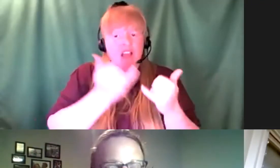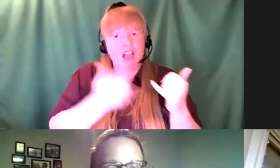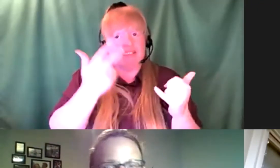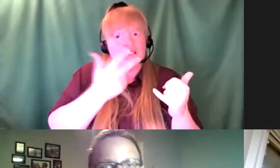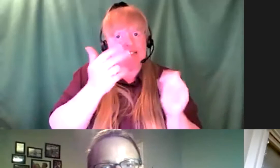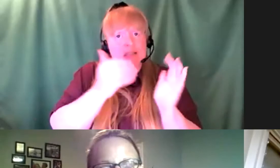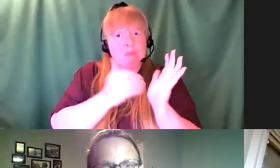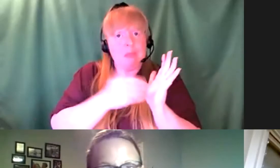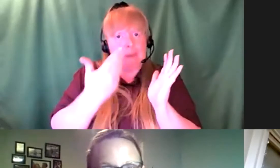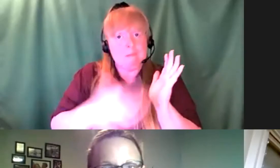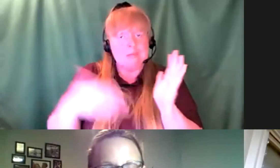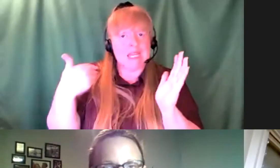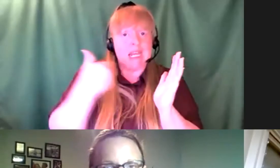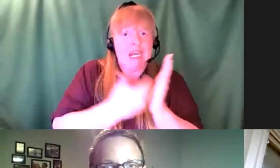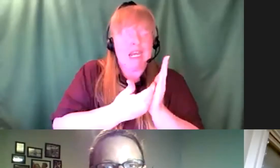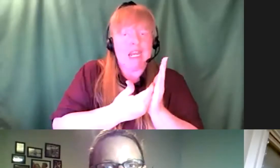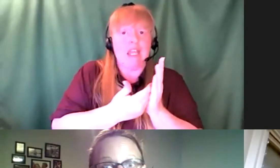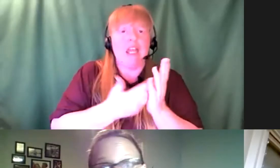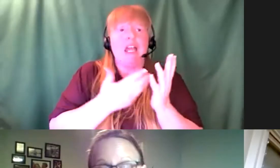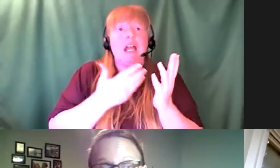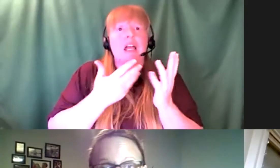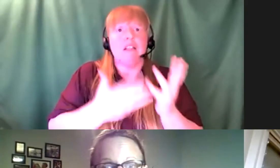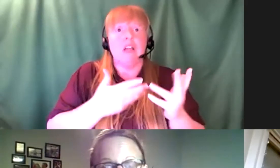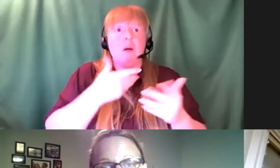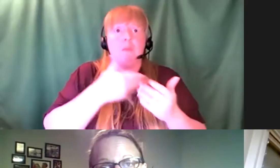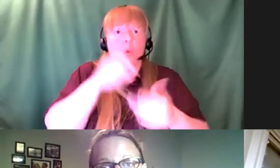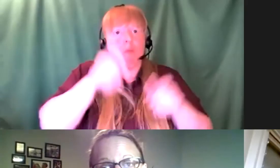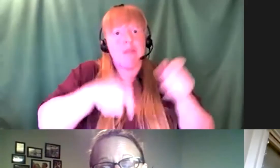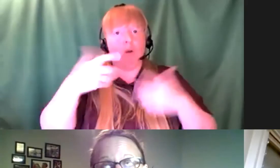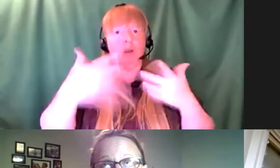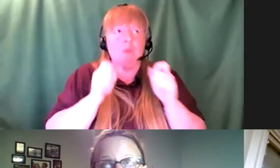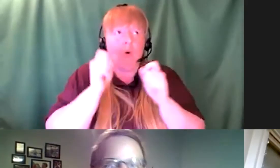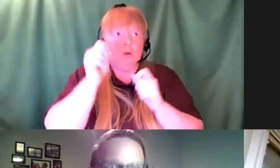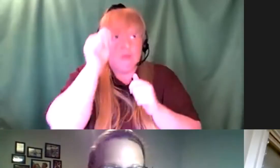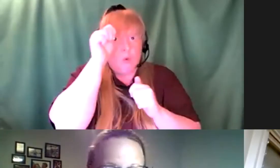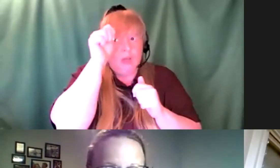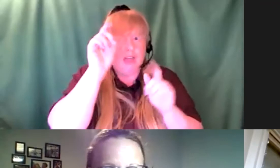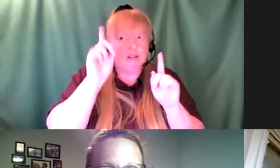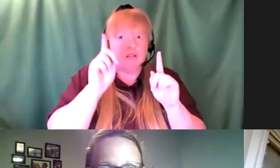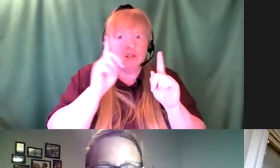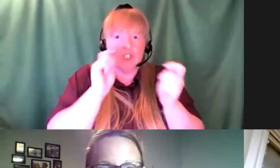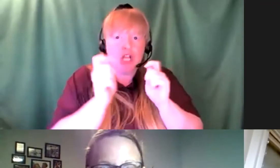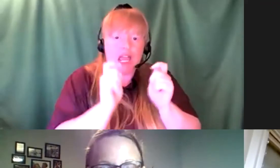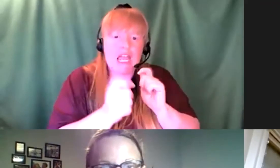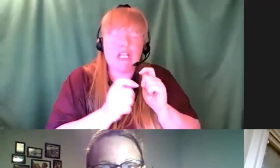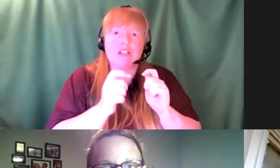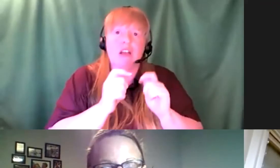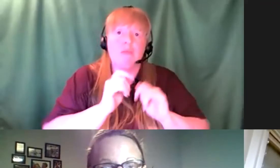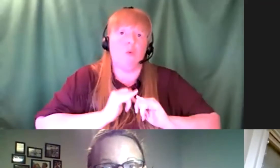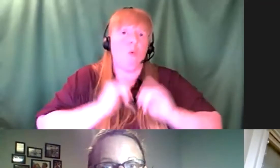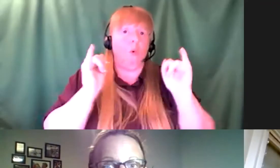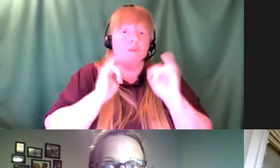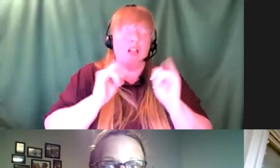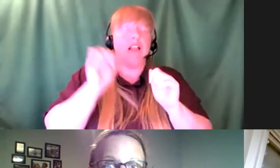tune with those sorts of things. And I think off the back of that, wouldn't it be great, off the back of such a disastrous pandemic, wouldn't it be great if